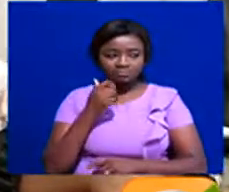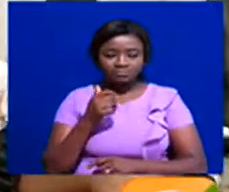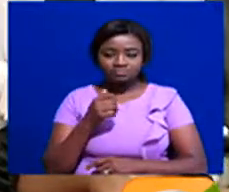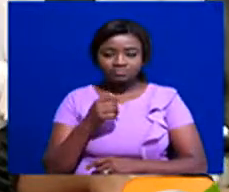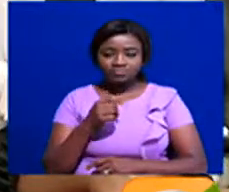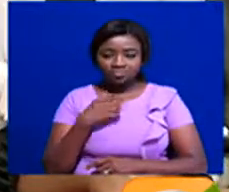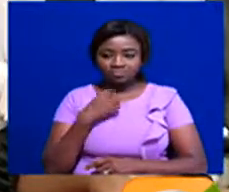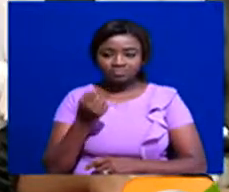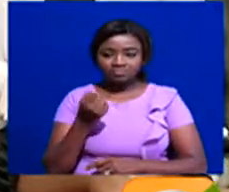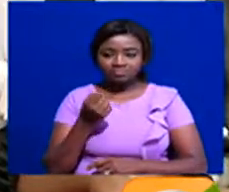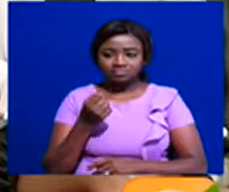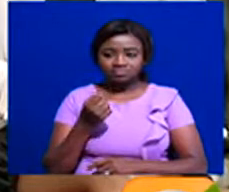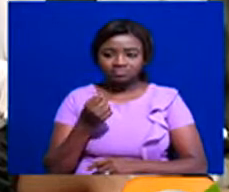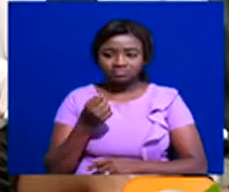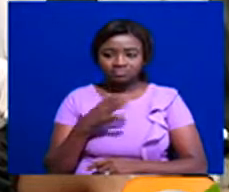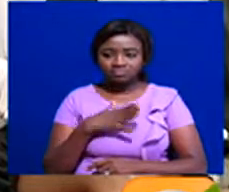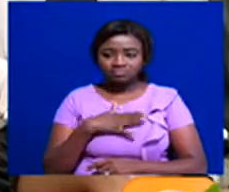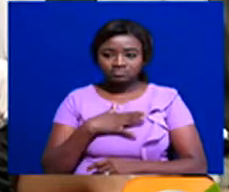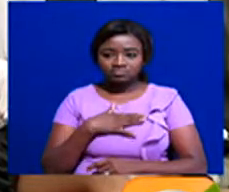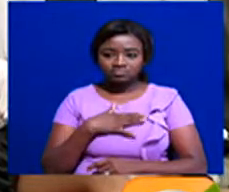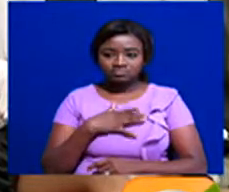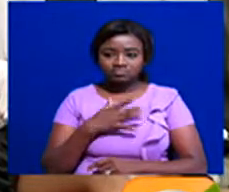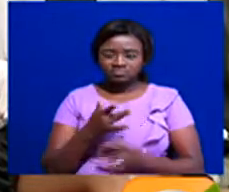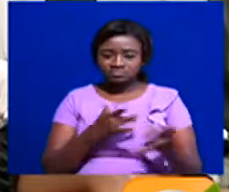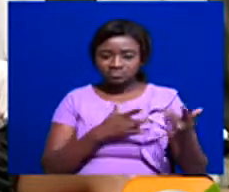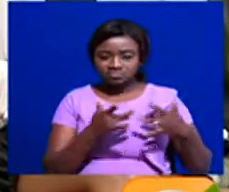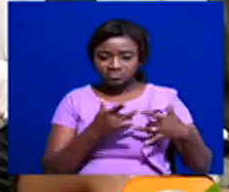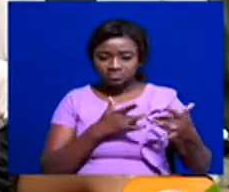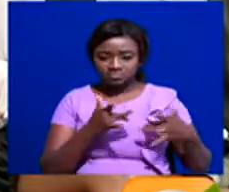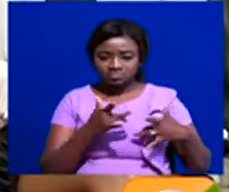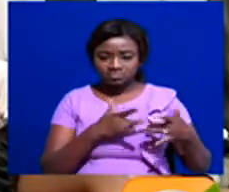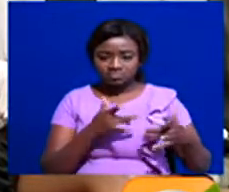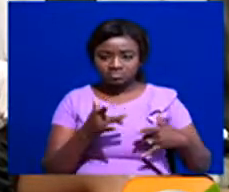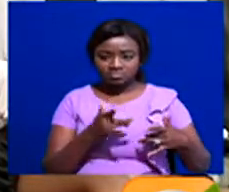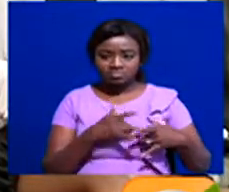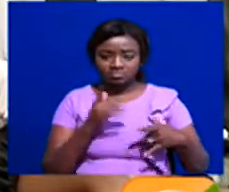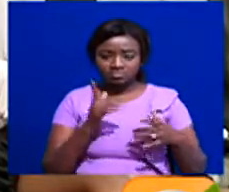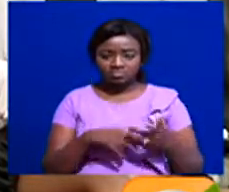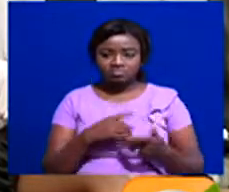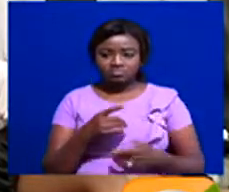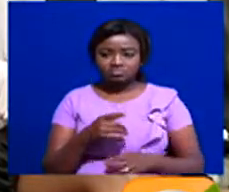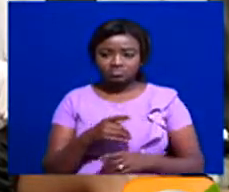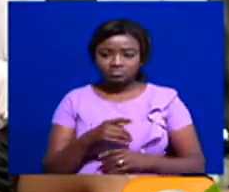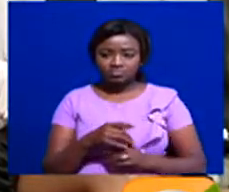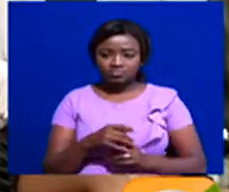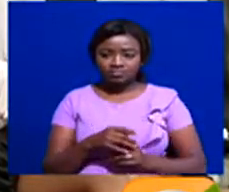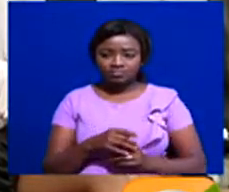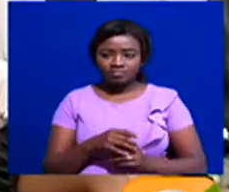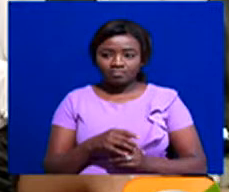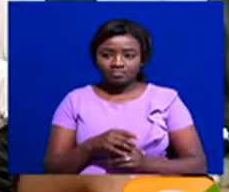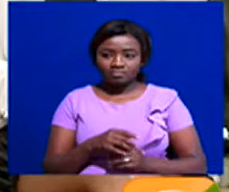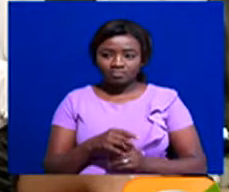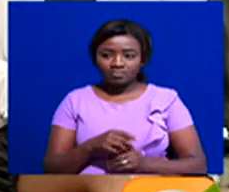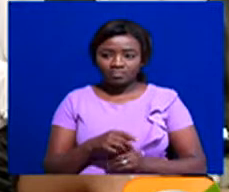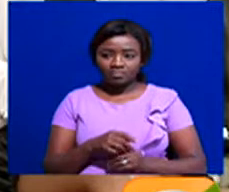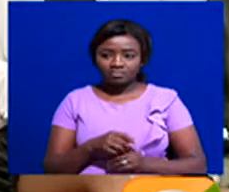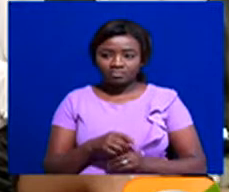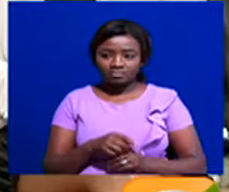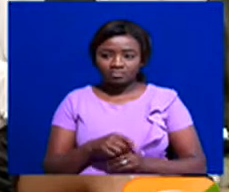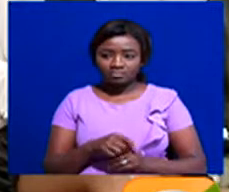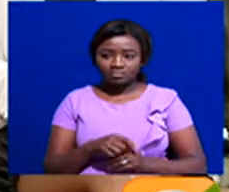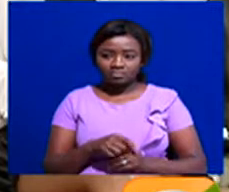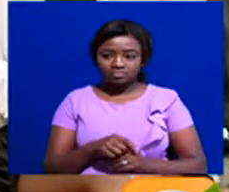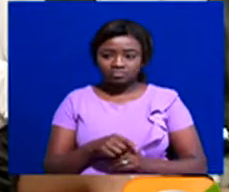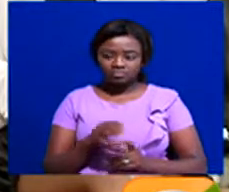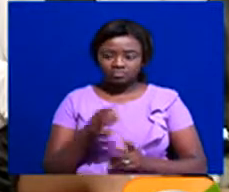home. My first concern would be this, statistically speaking, and I would be open to be challenged